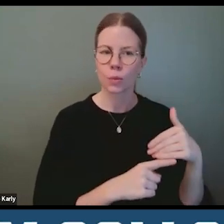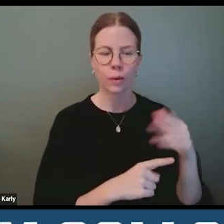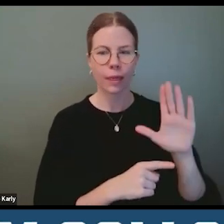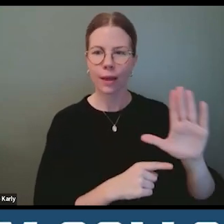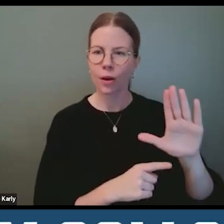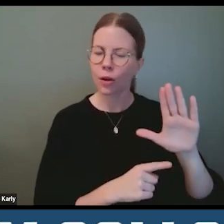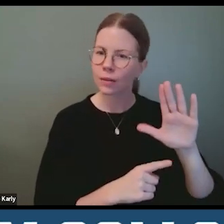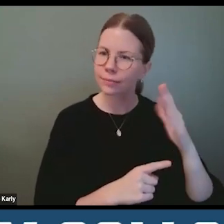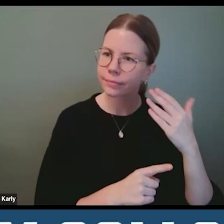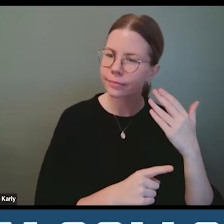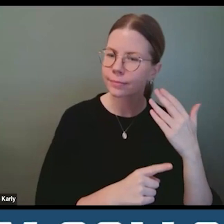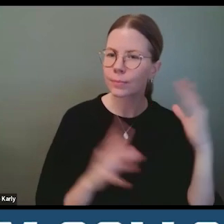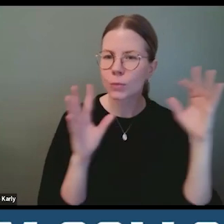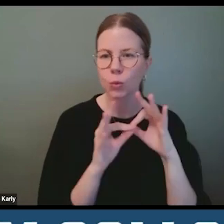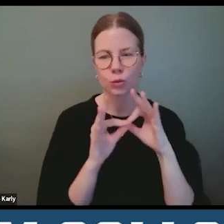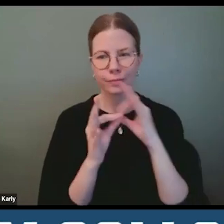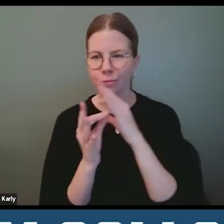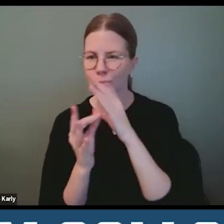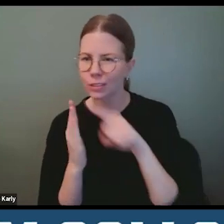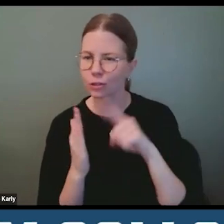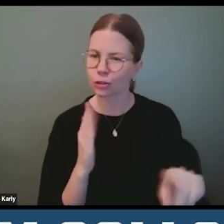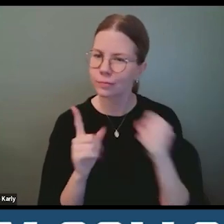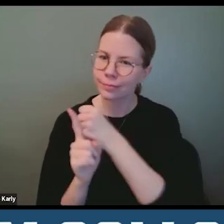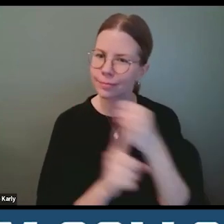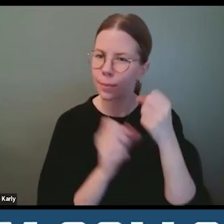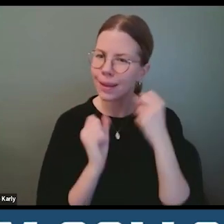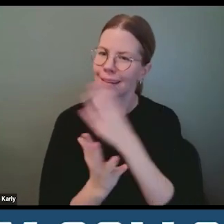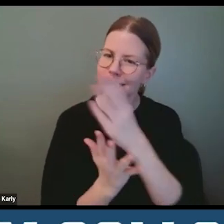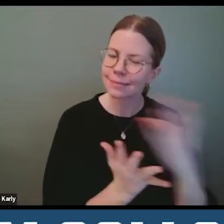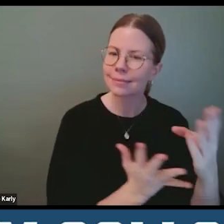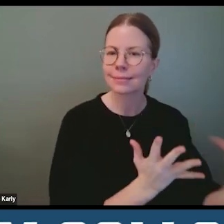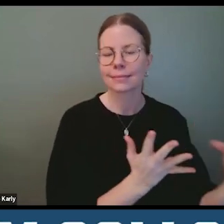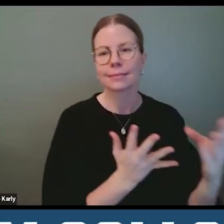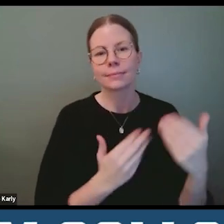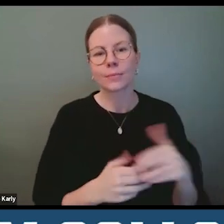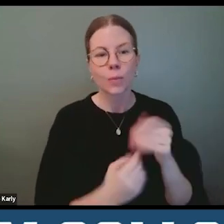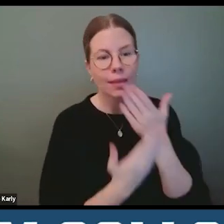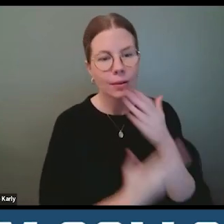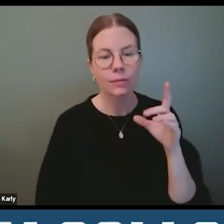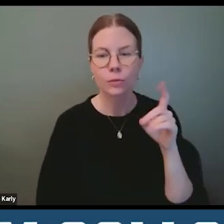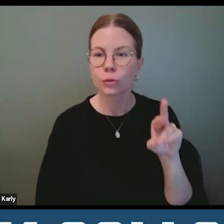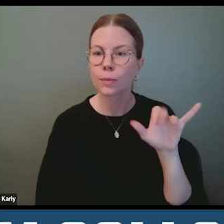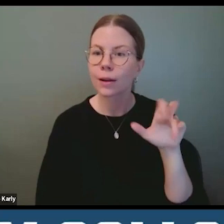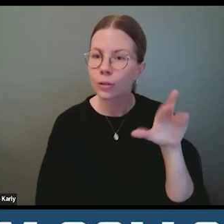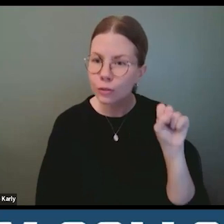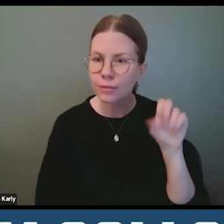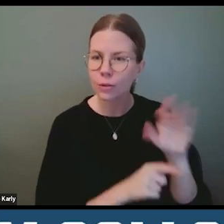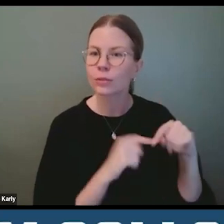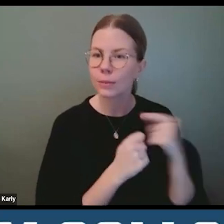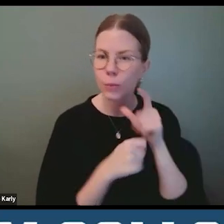such an opportunity, I think, for all of us. So I'd like to thank Dr. Byers and the team and all of you for being here tonight. Thanks so